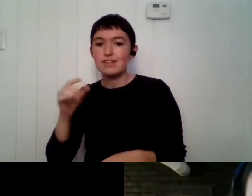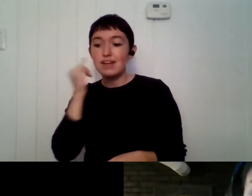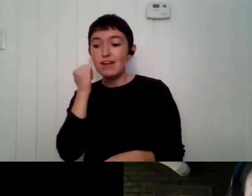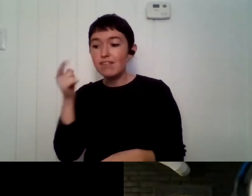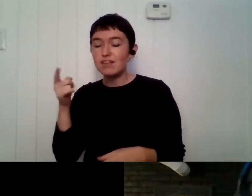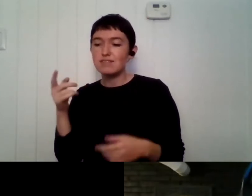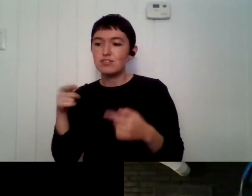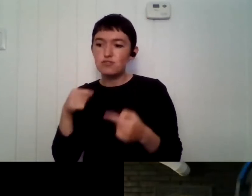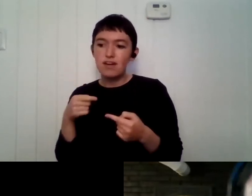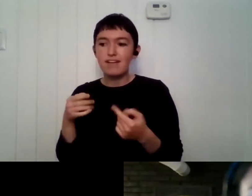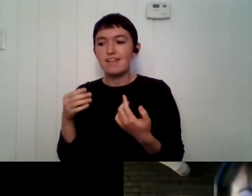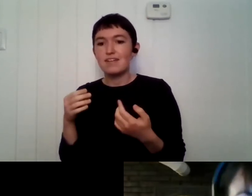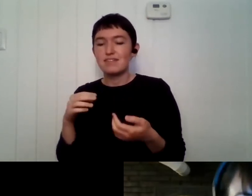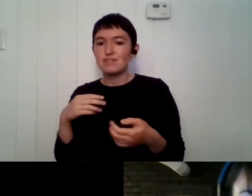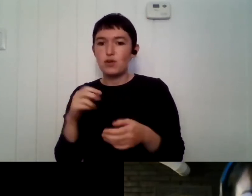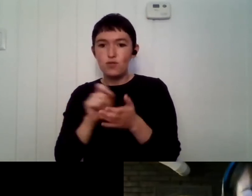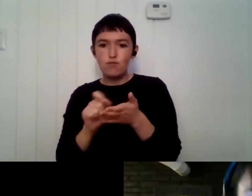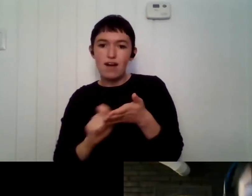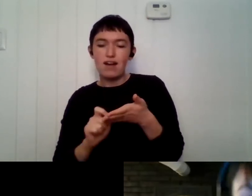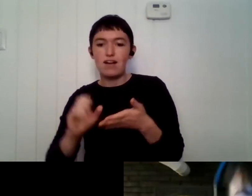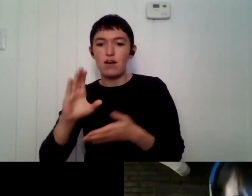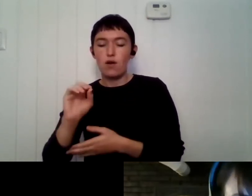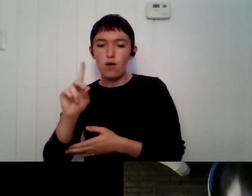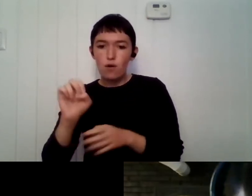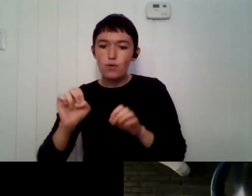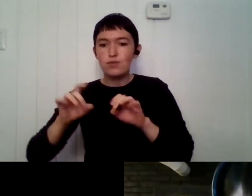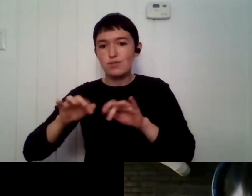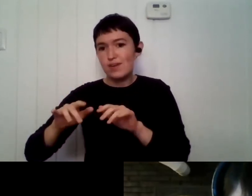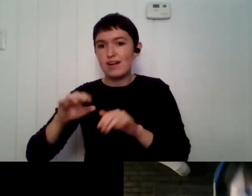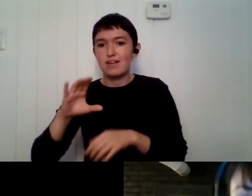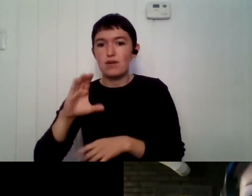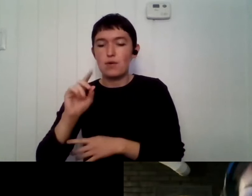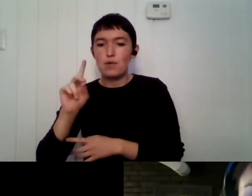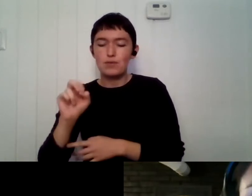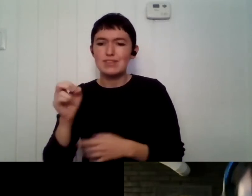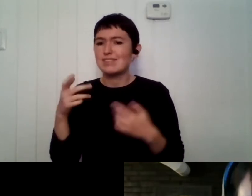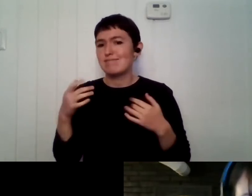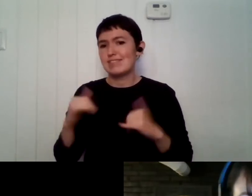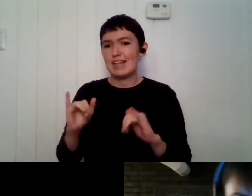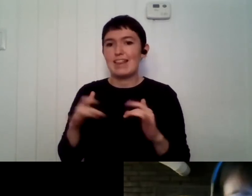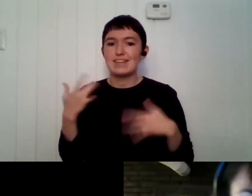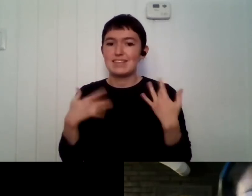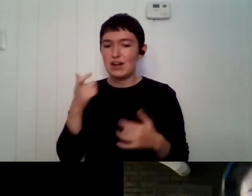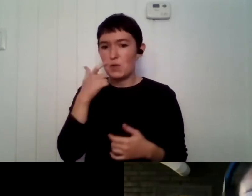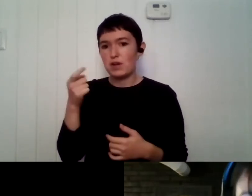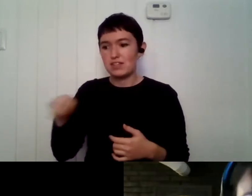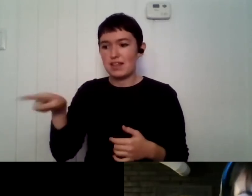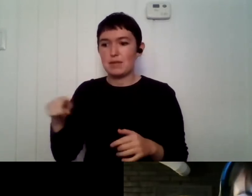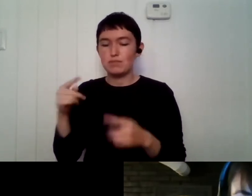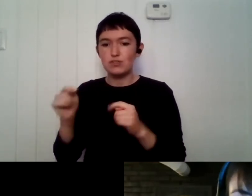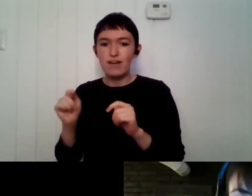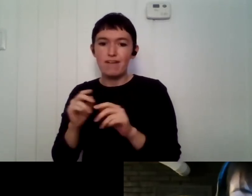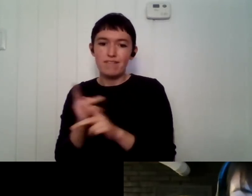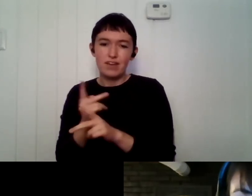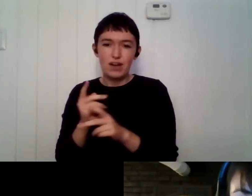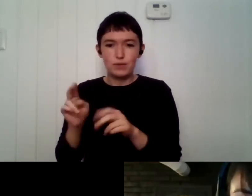satisfying because they're actually using it enough to find problems. So this has been my most, I guess, satisfying